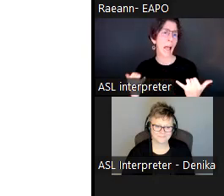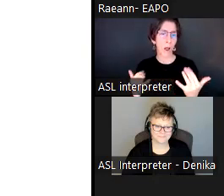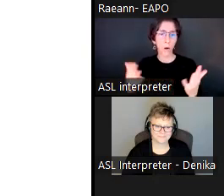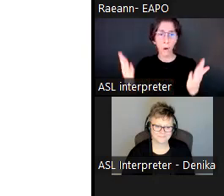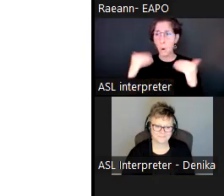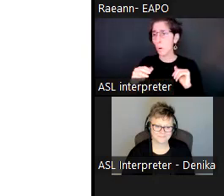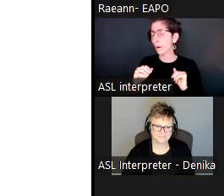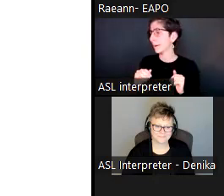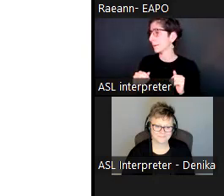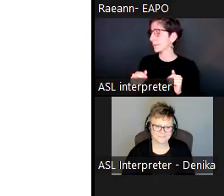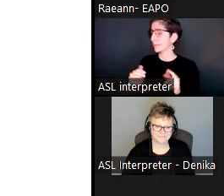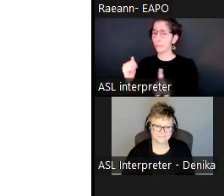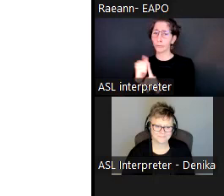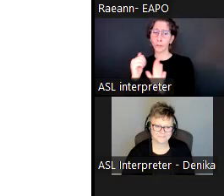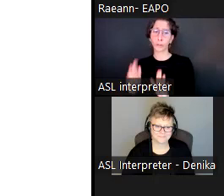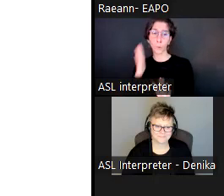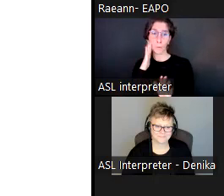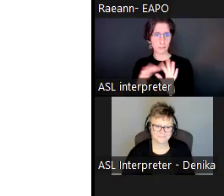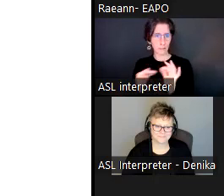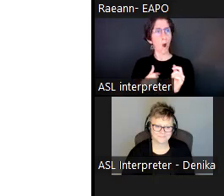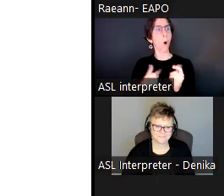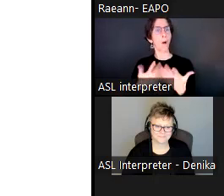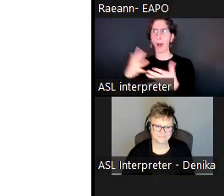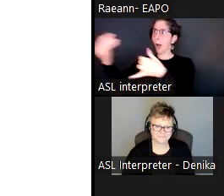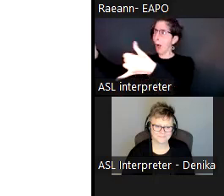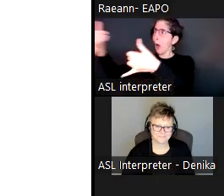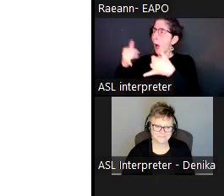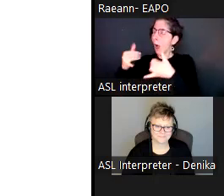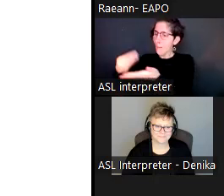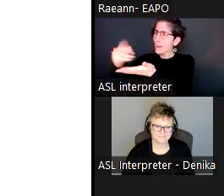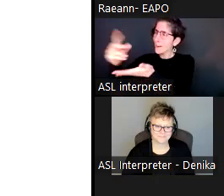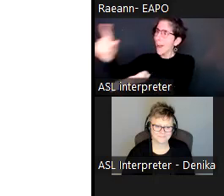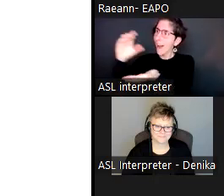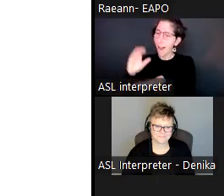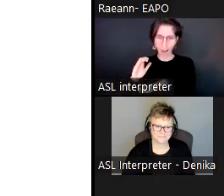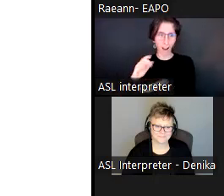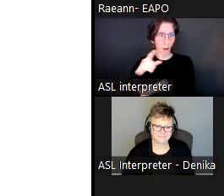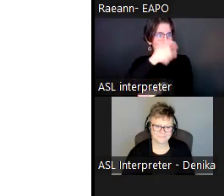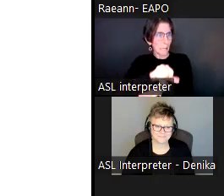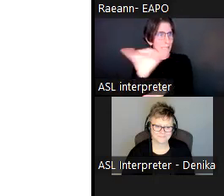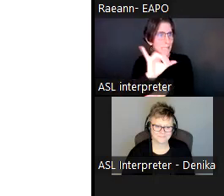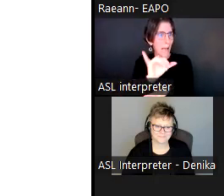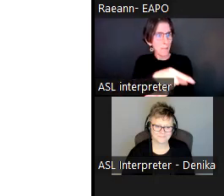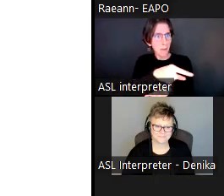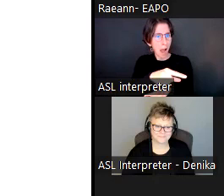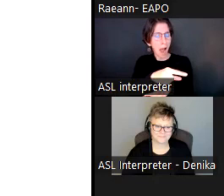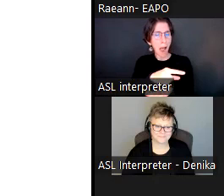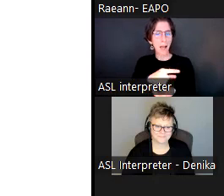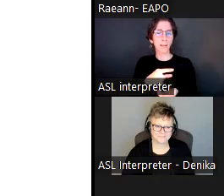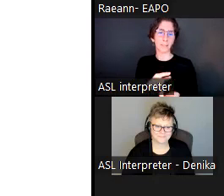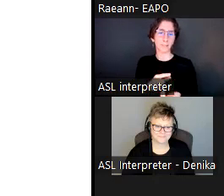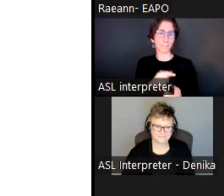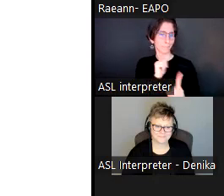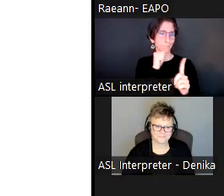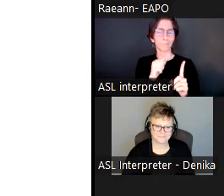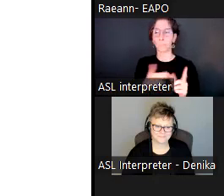that they've received a grant and you are probably eligible for it too. Or it could be to